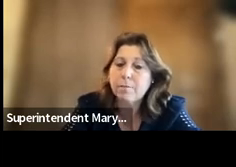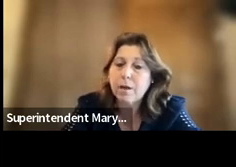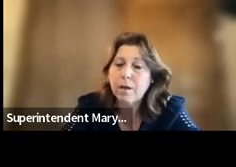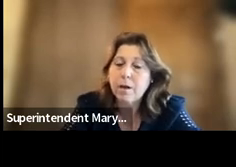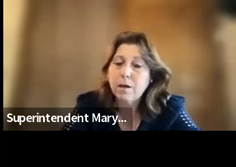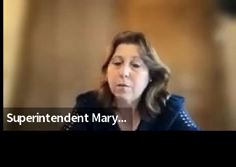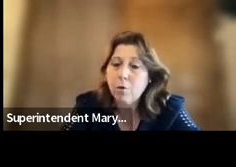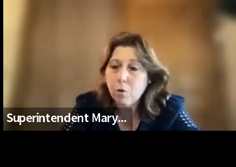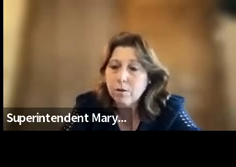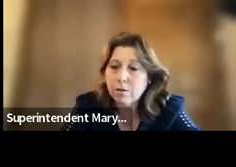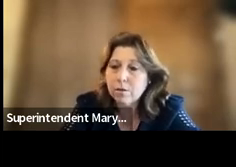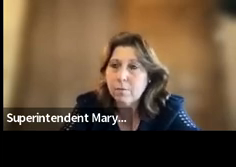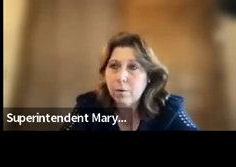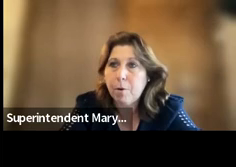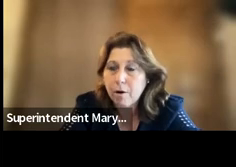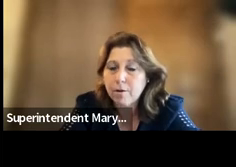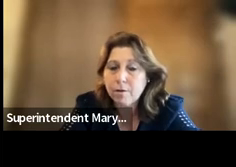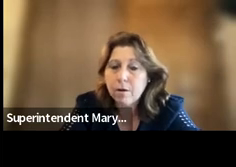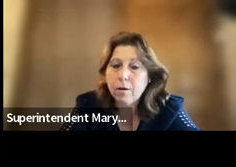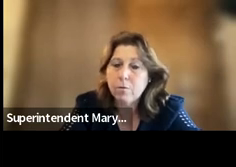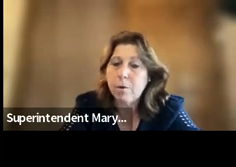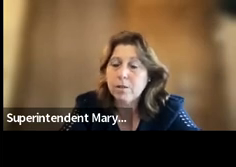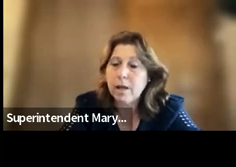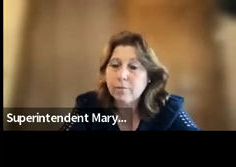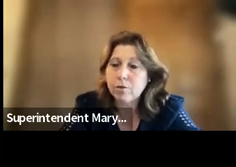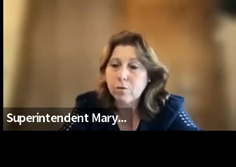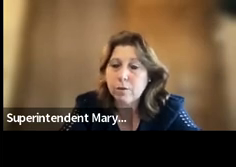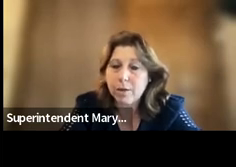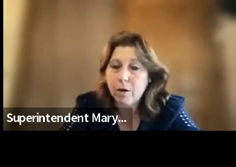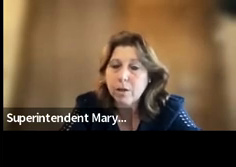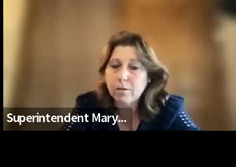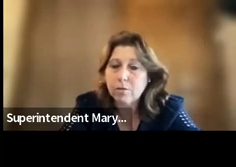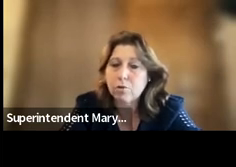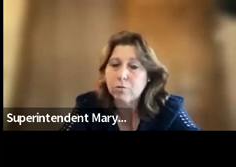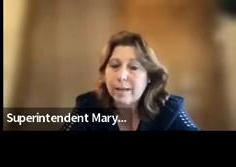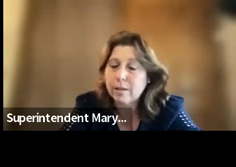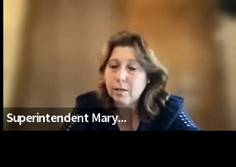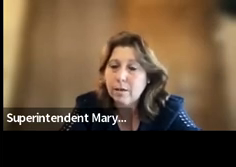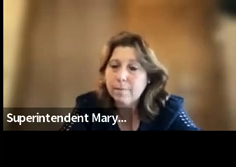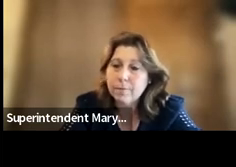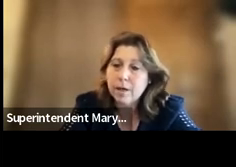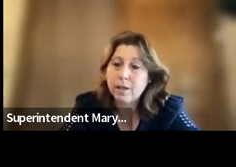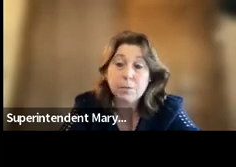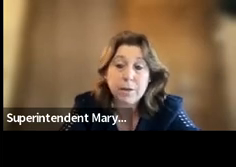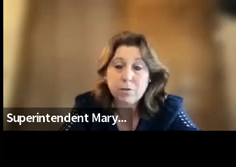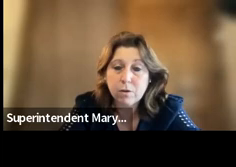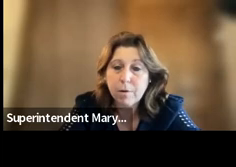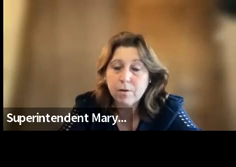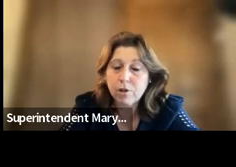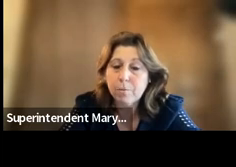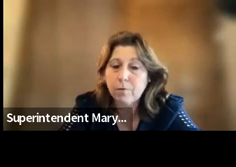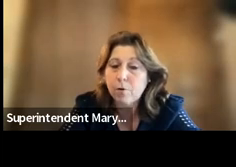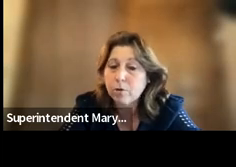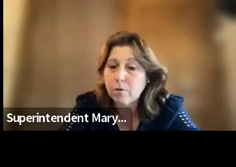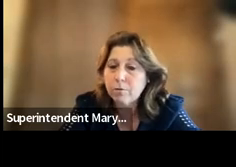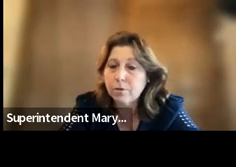being offered of course we partner with Boston after school and Beyond to strengthen and expand on